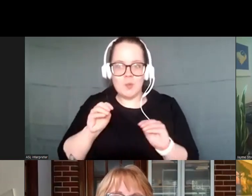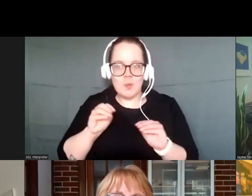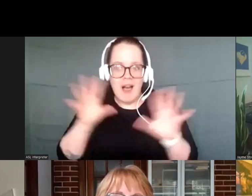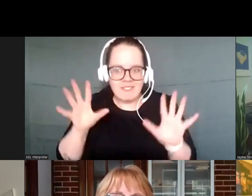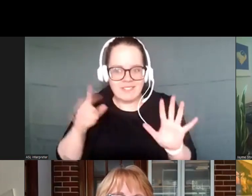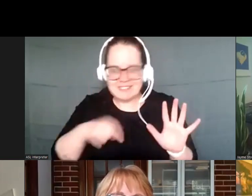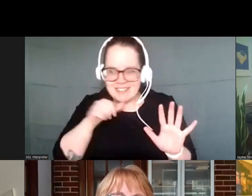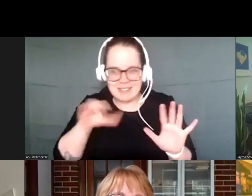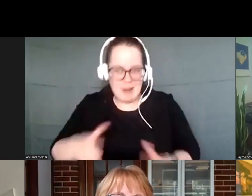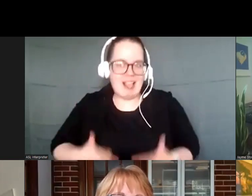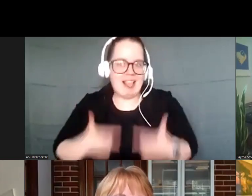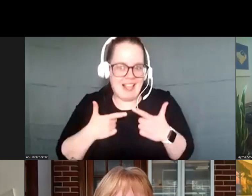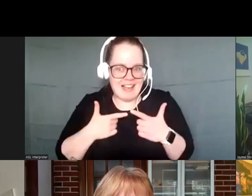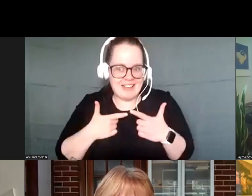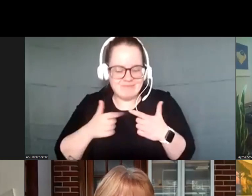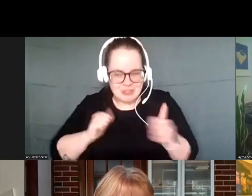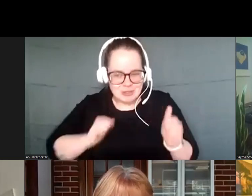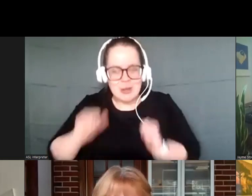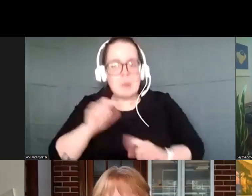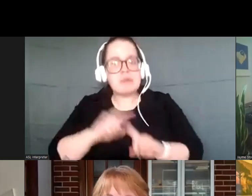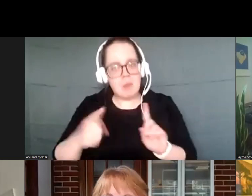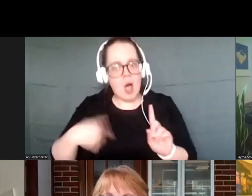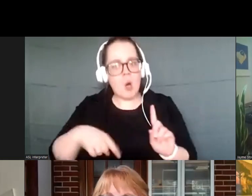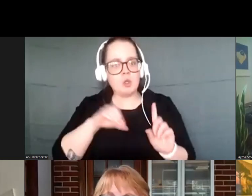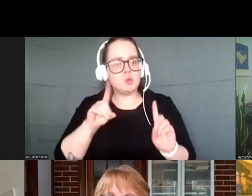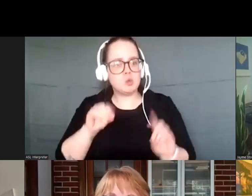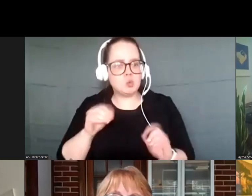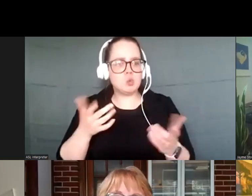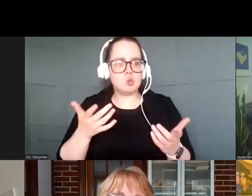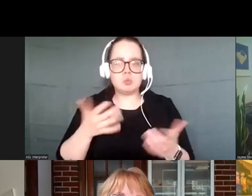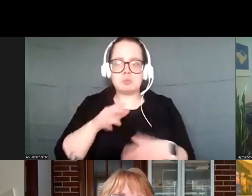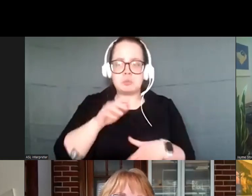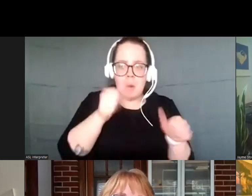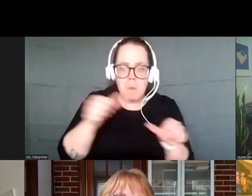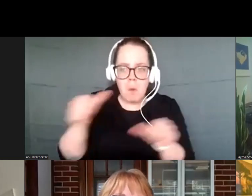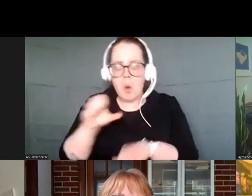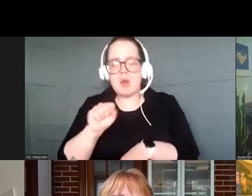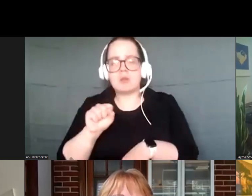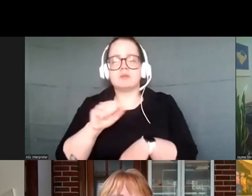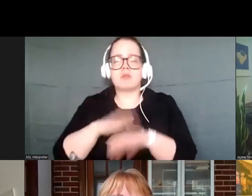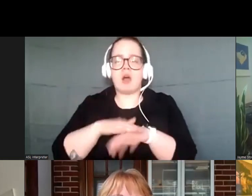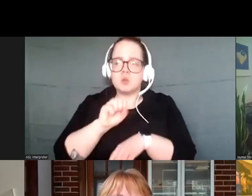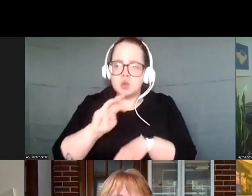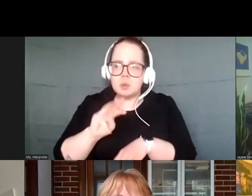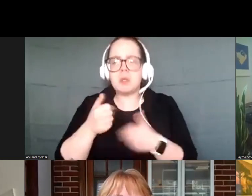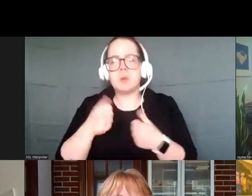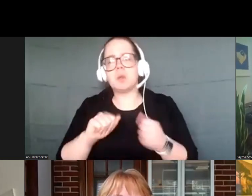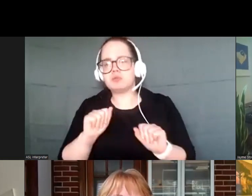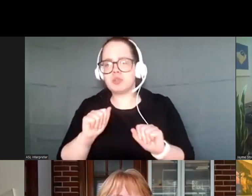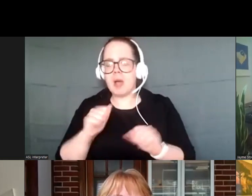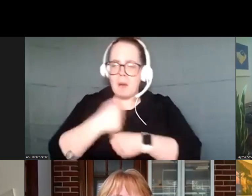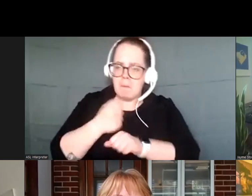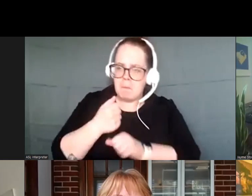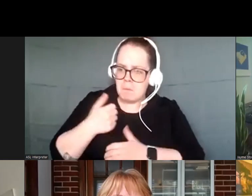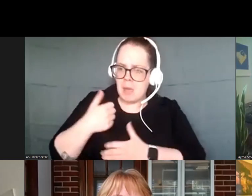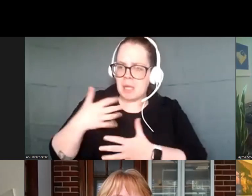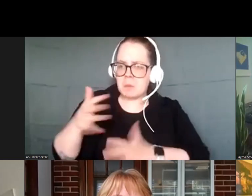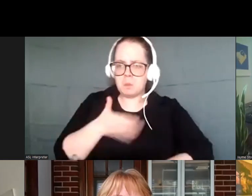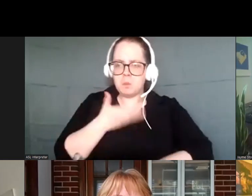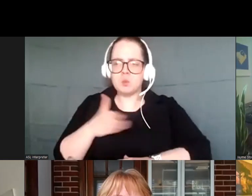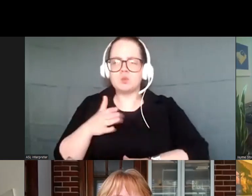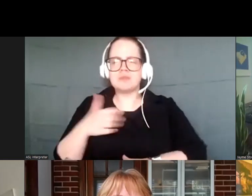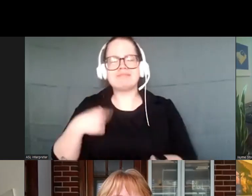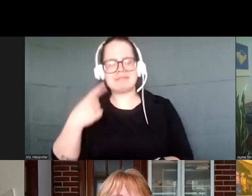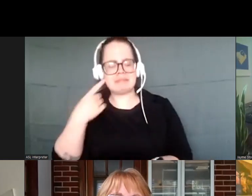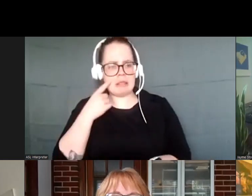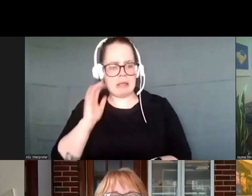trying to get going on social media and stuff. I think ideally what we're looking for is to maybe record or get our